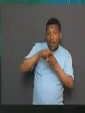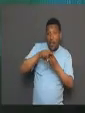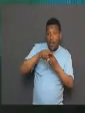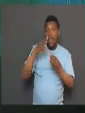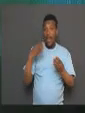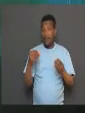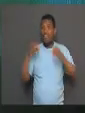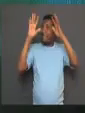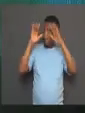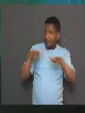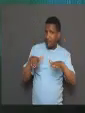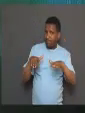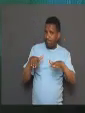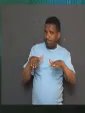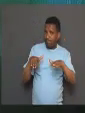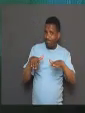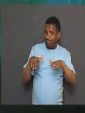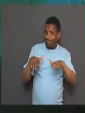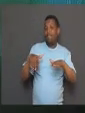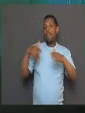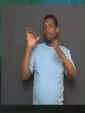temperature and rain.